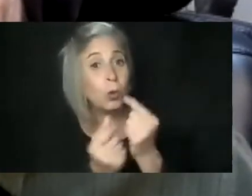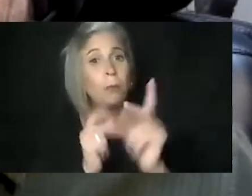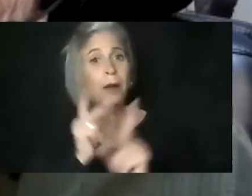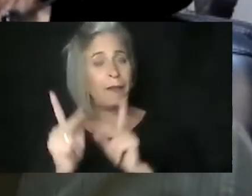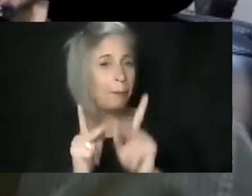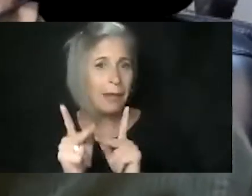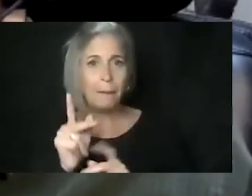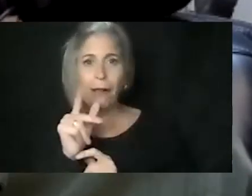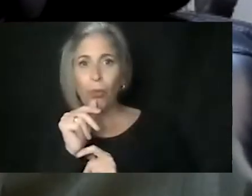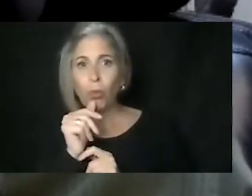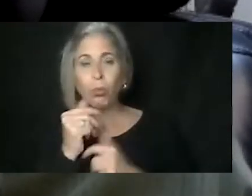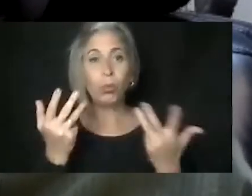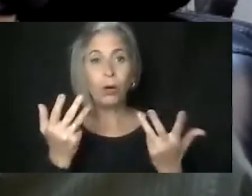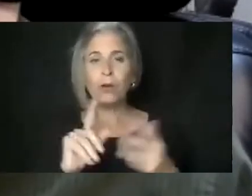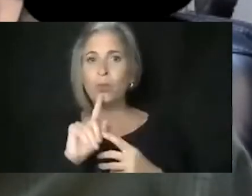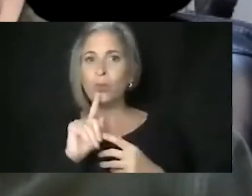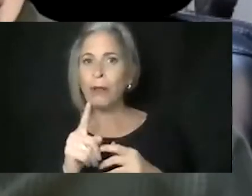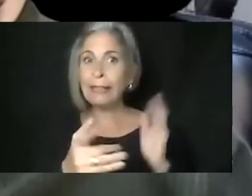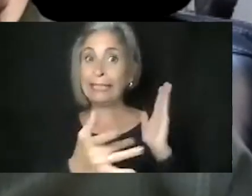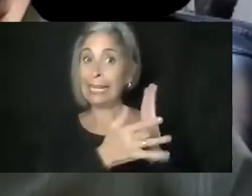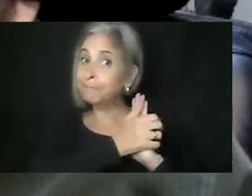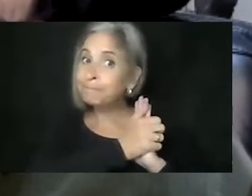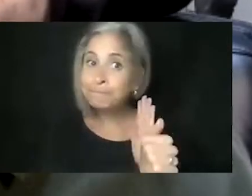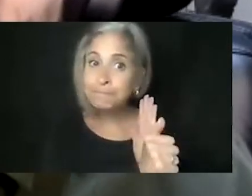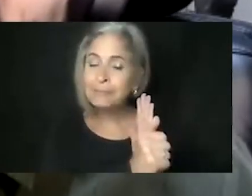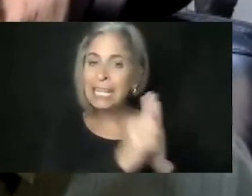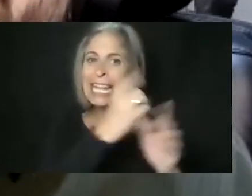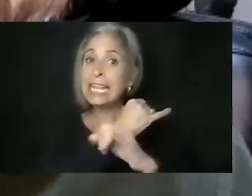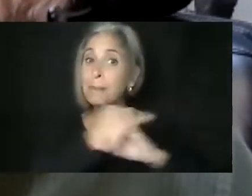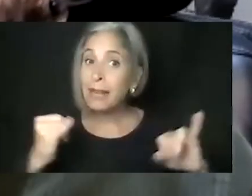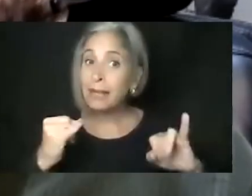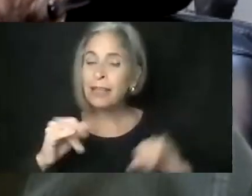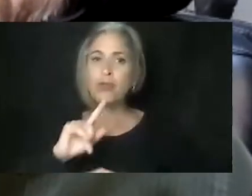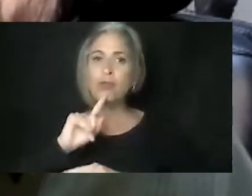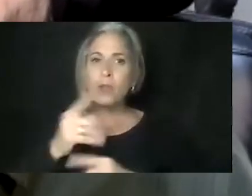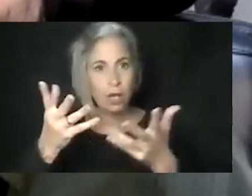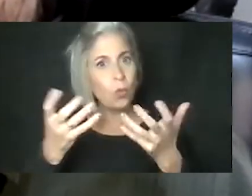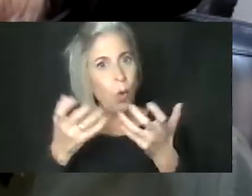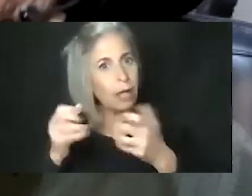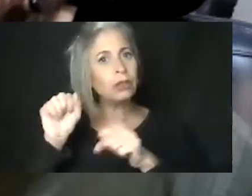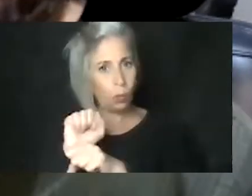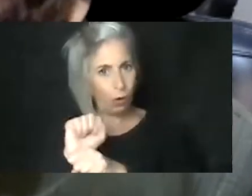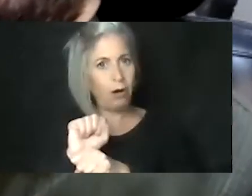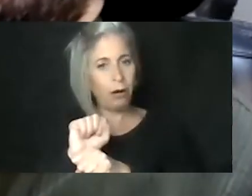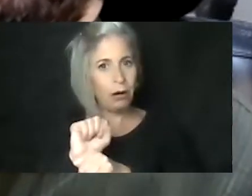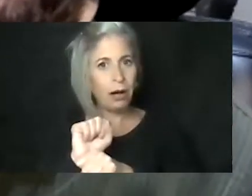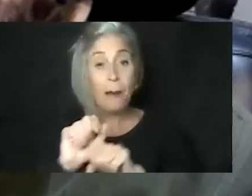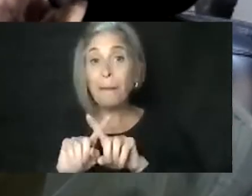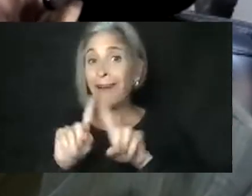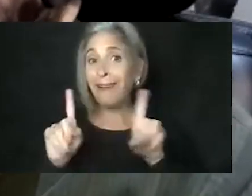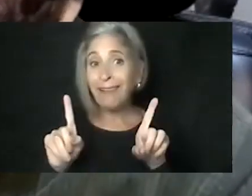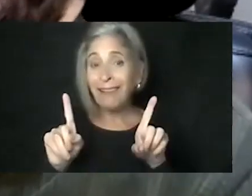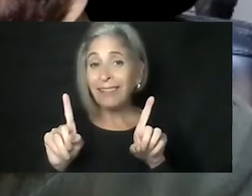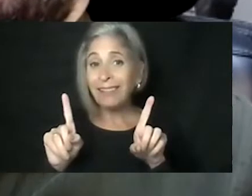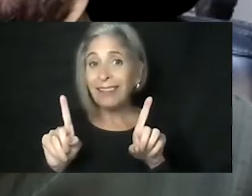who are extremely technical and extremely independent and really want to work, but